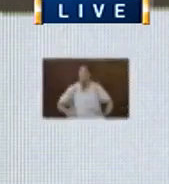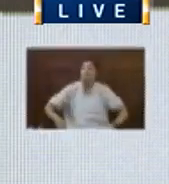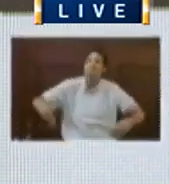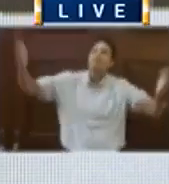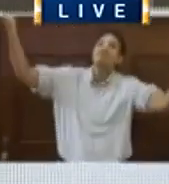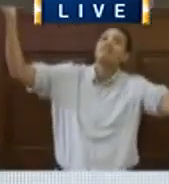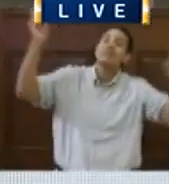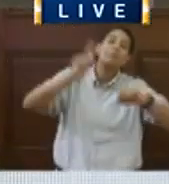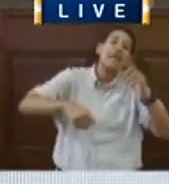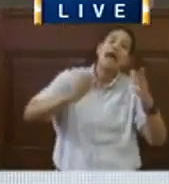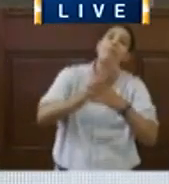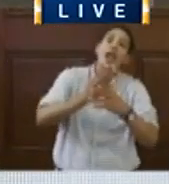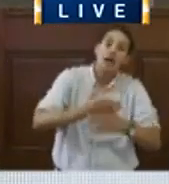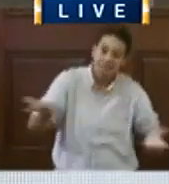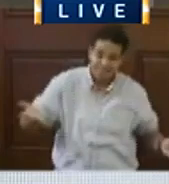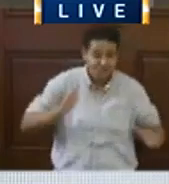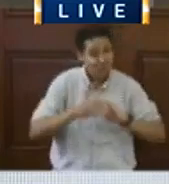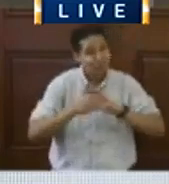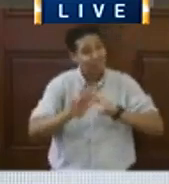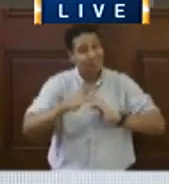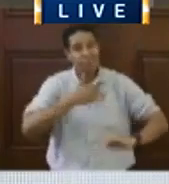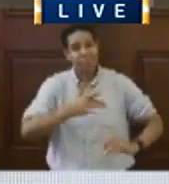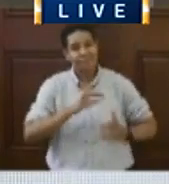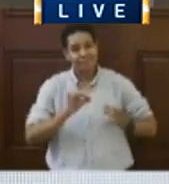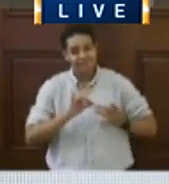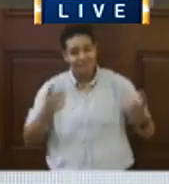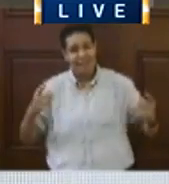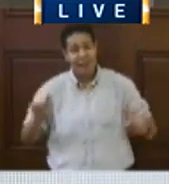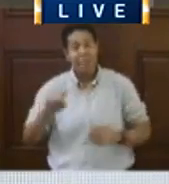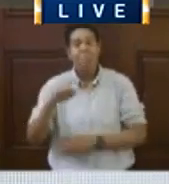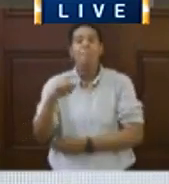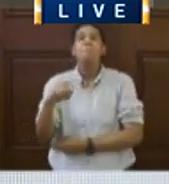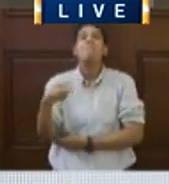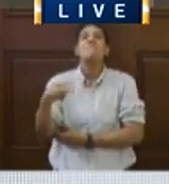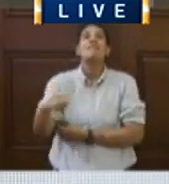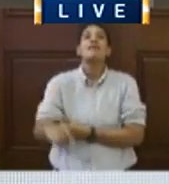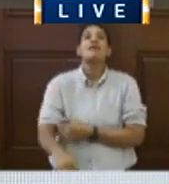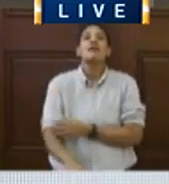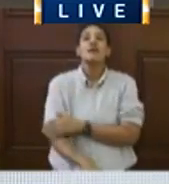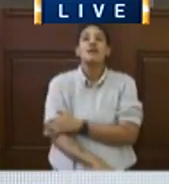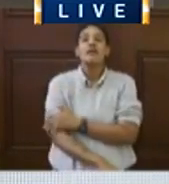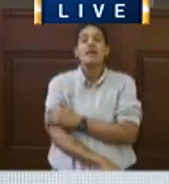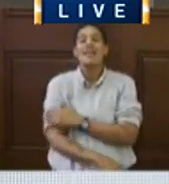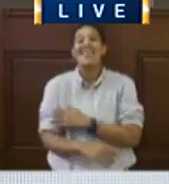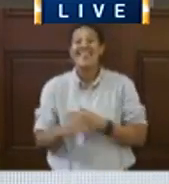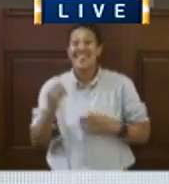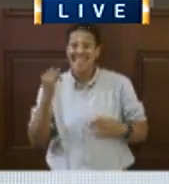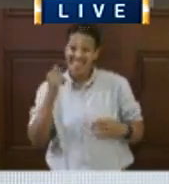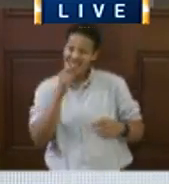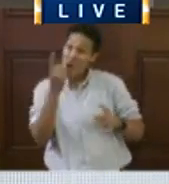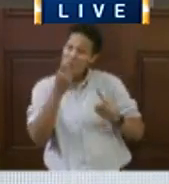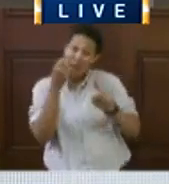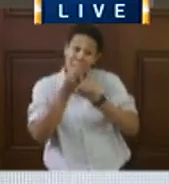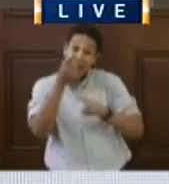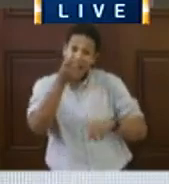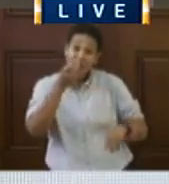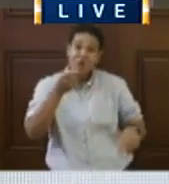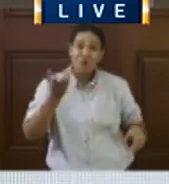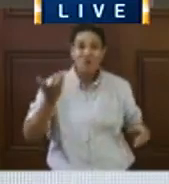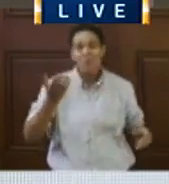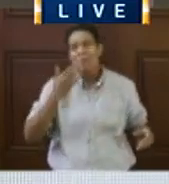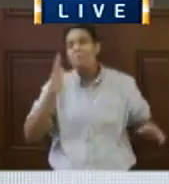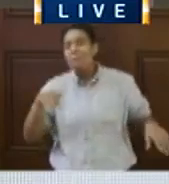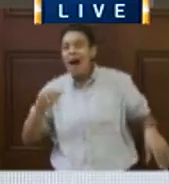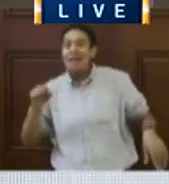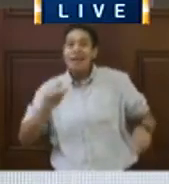bother. Well, if it were the case that it would only affect you, then as we say, it would be bad and not so bad. But the